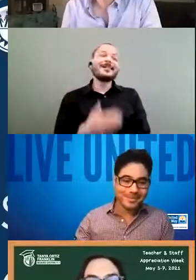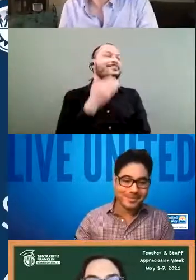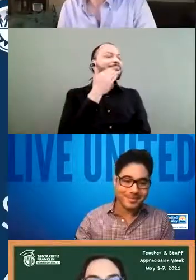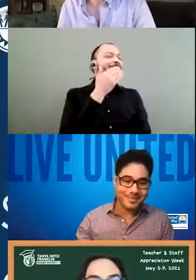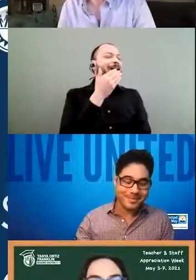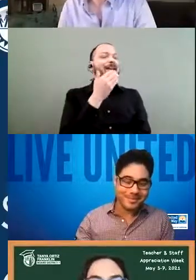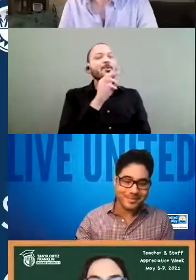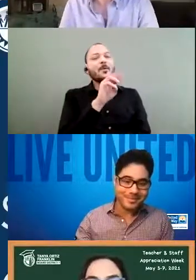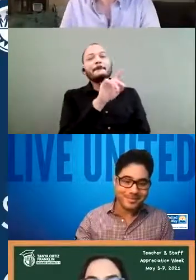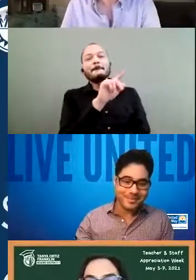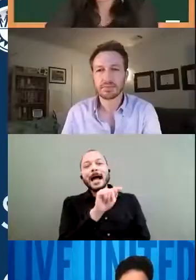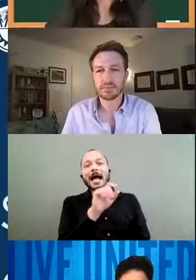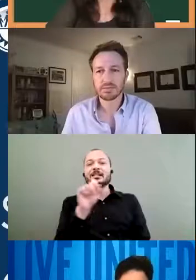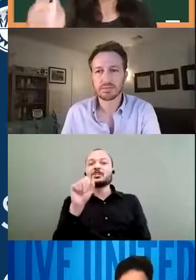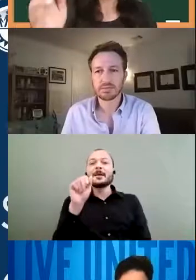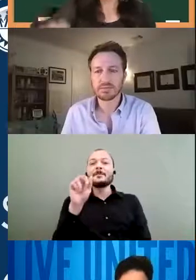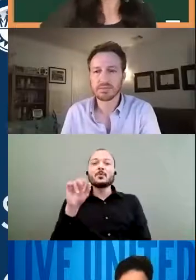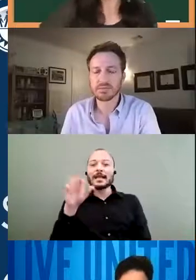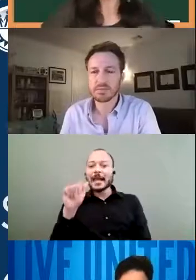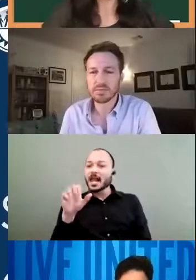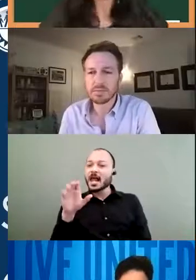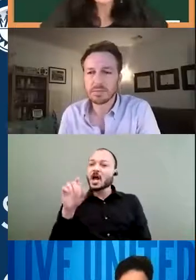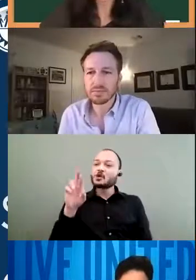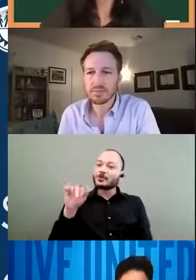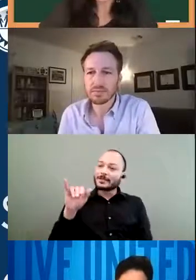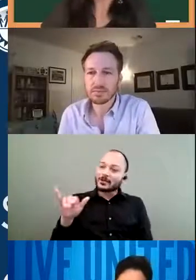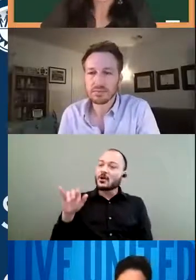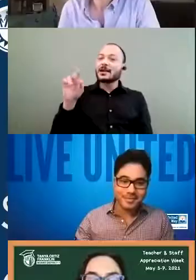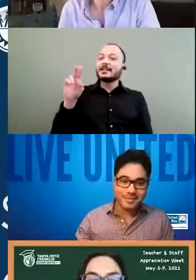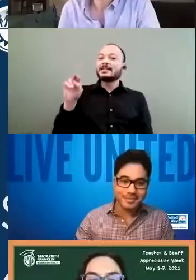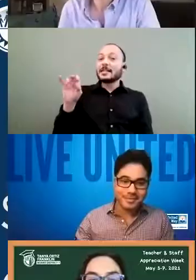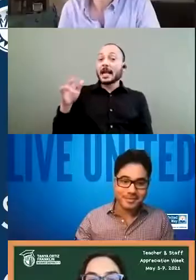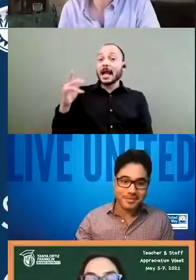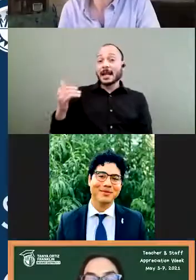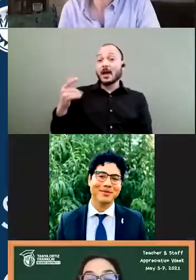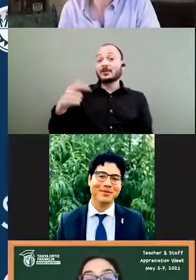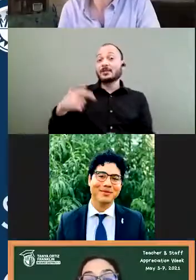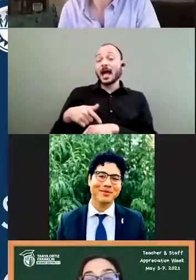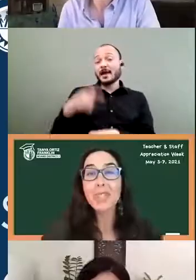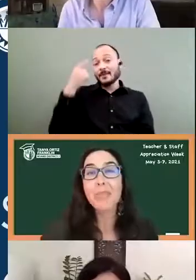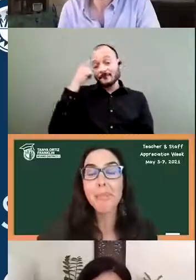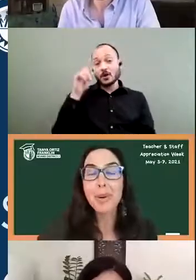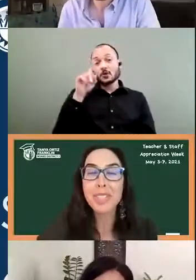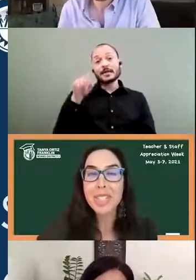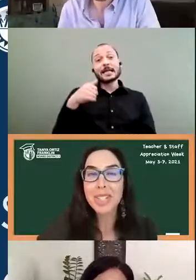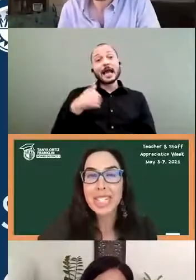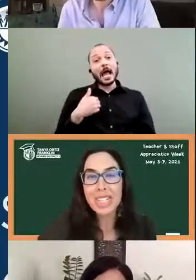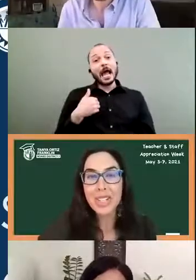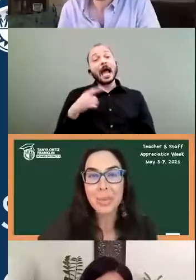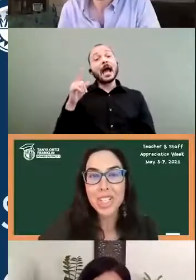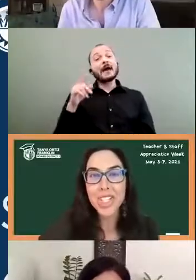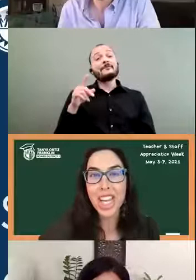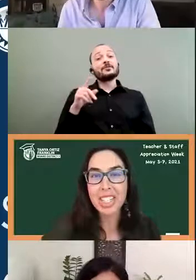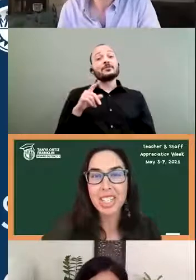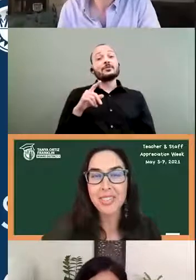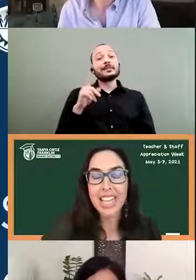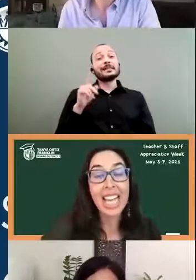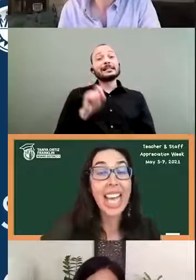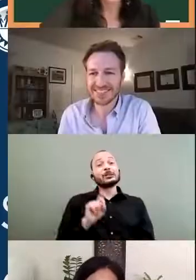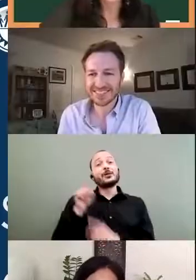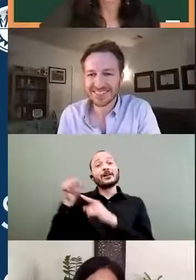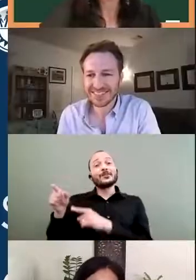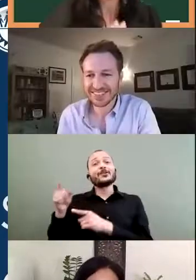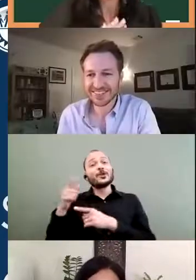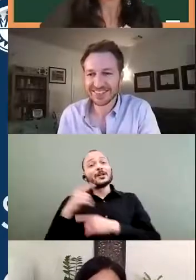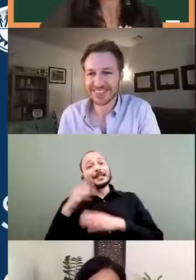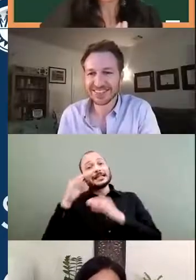and Sabrina and Crystal and Nick and everyone. Now is the time for Q&A, and I have to pop over to a teacher appreciation event. I